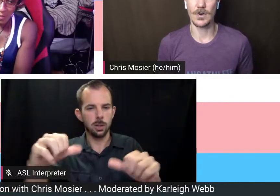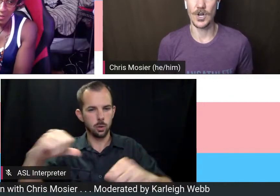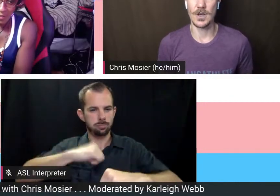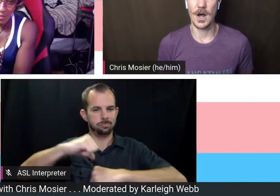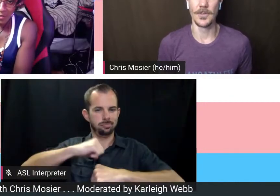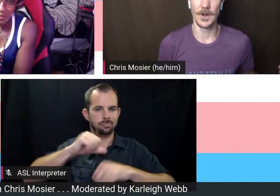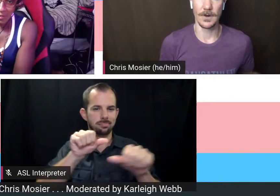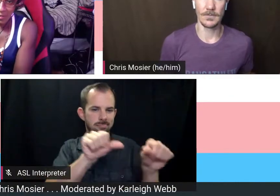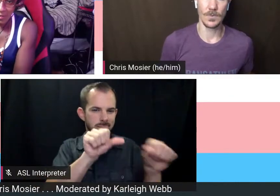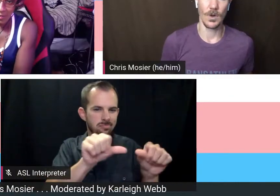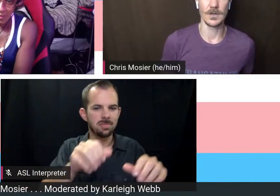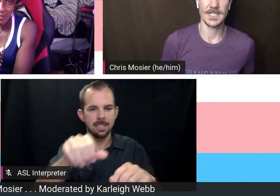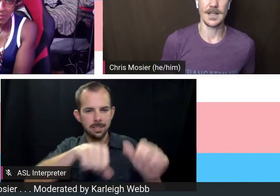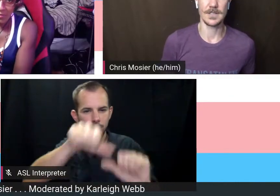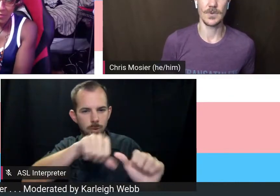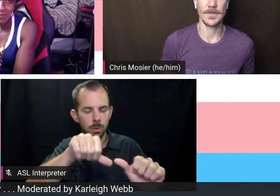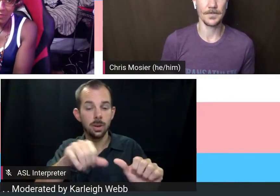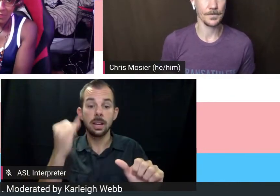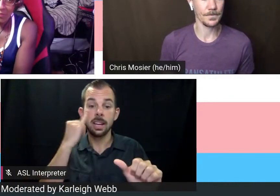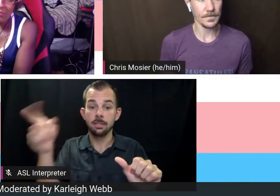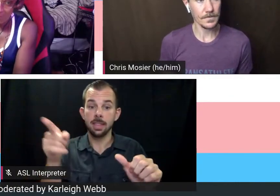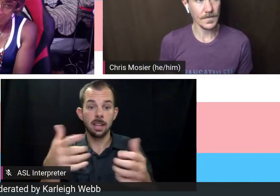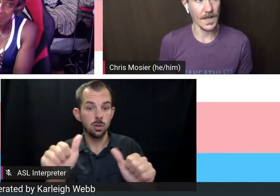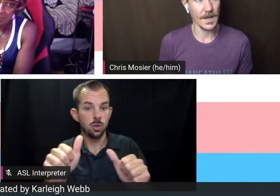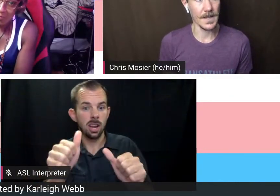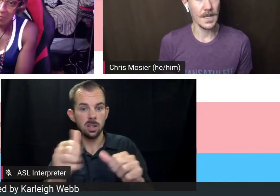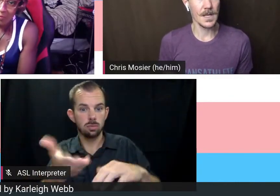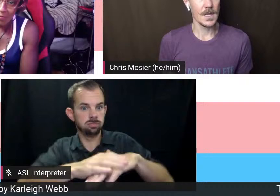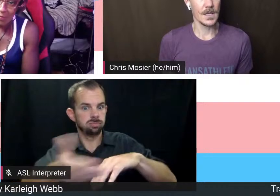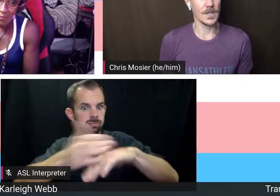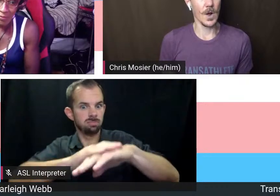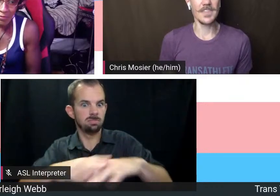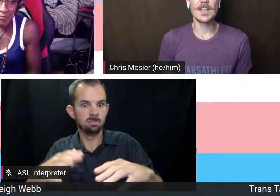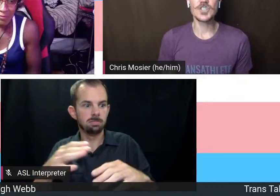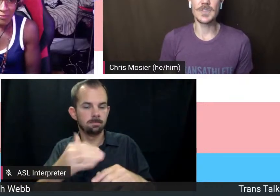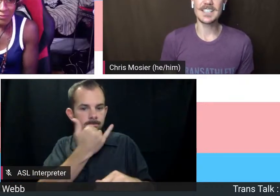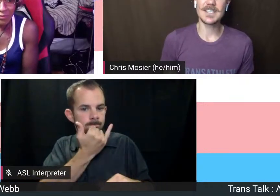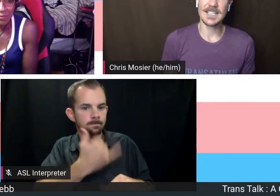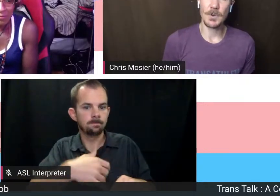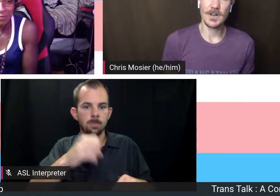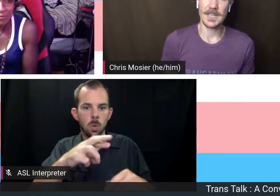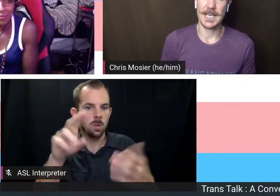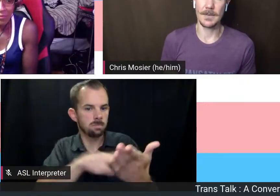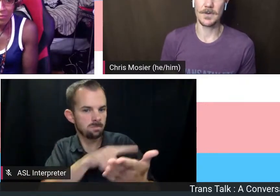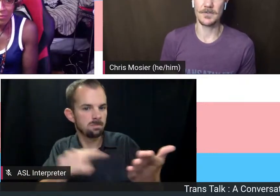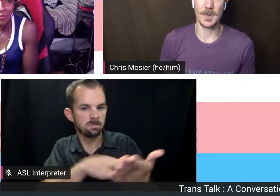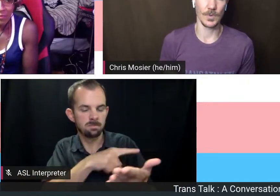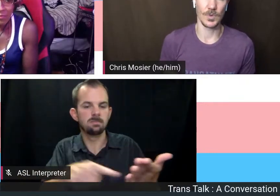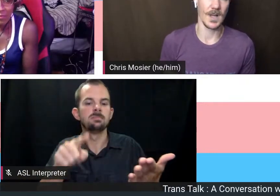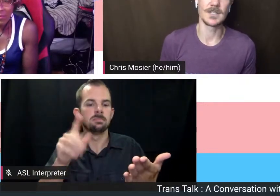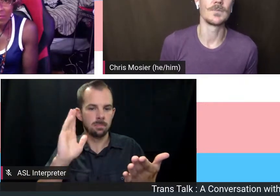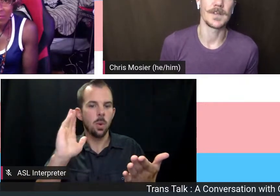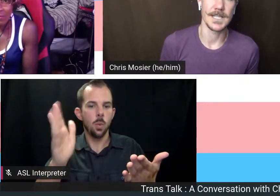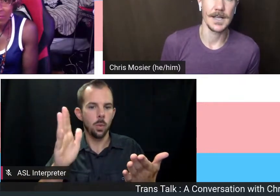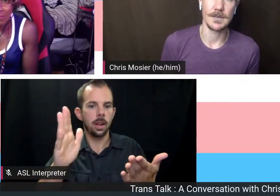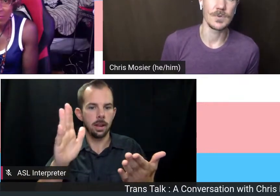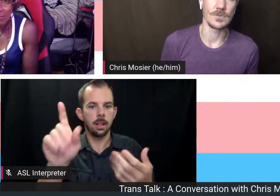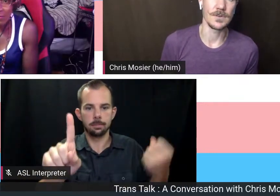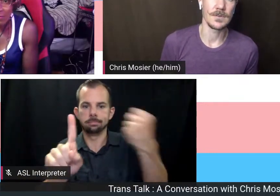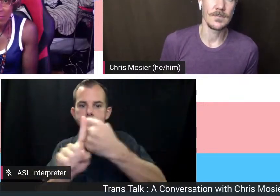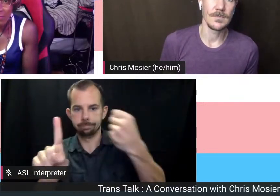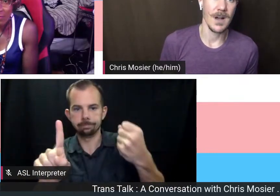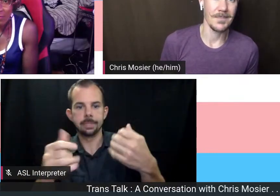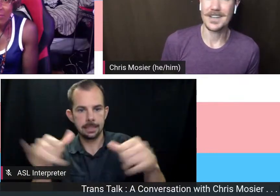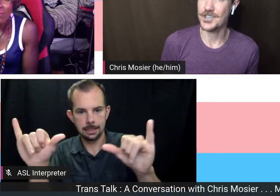double down on their wrong stance, right? And, I think, so that's part of the camp of people who I don't think that I can